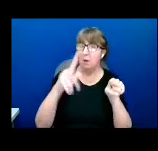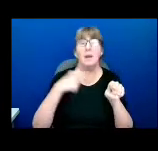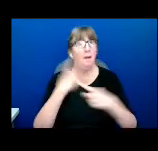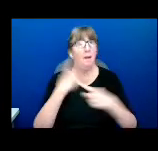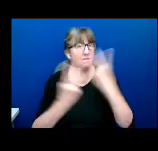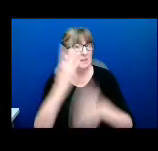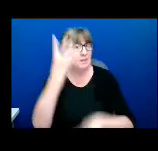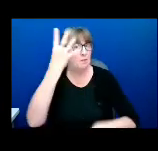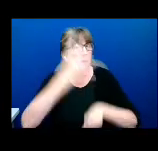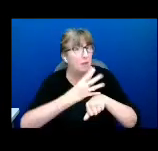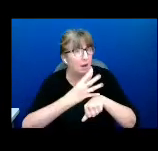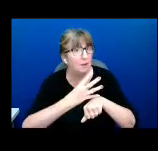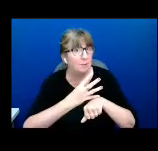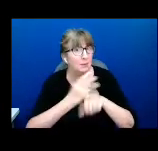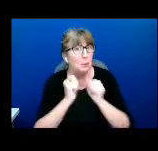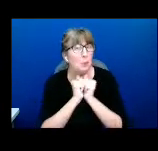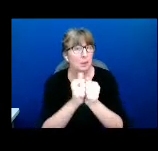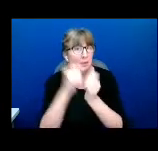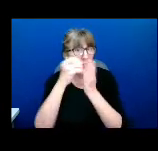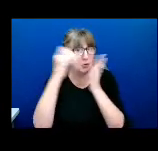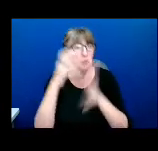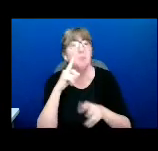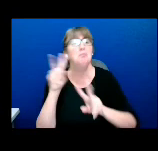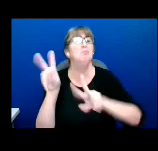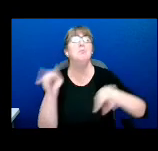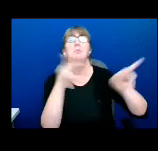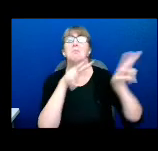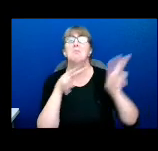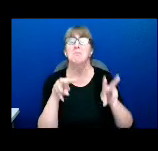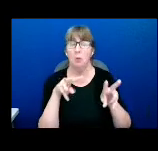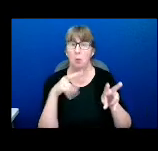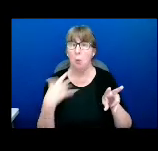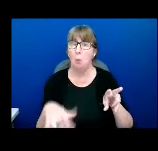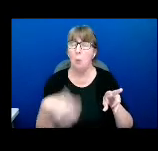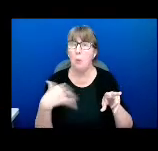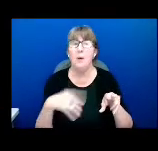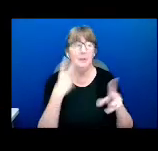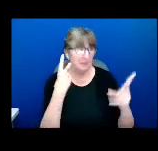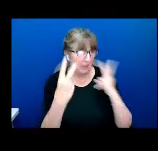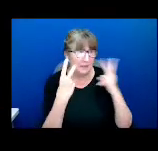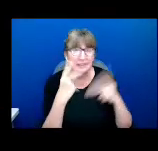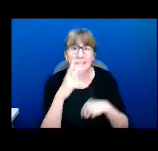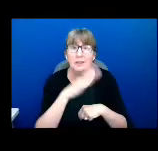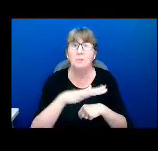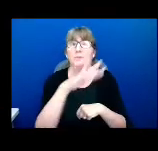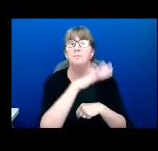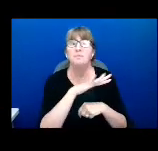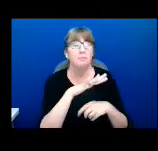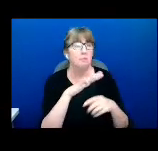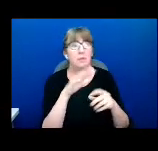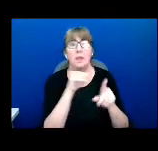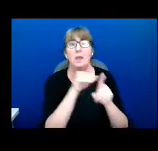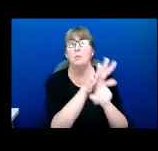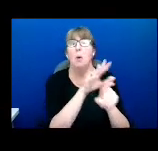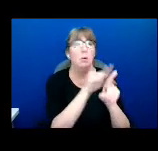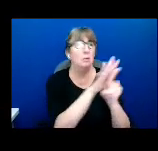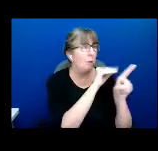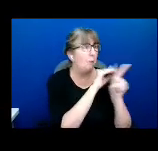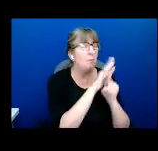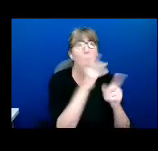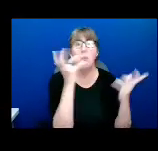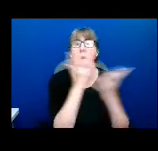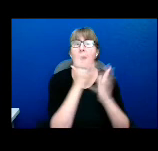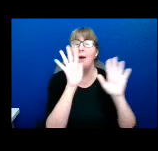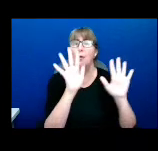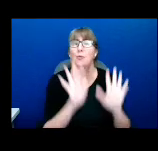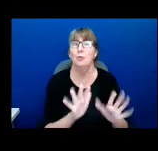times with the students just to observe them and see what they're being exposed to, which is everything is great. But they can be